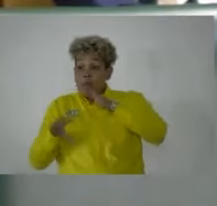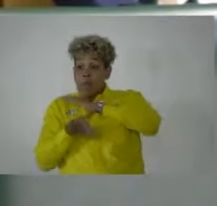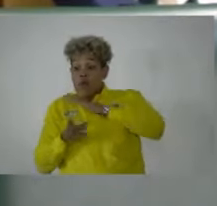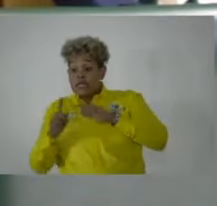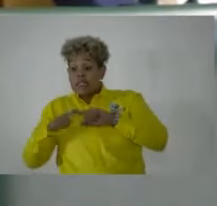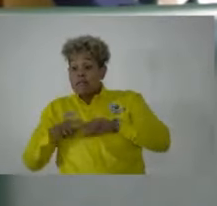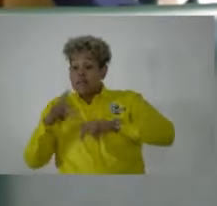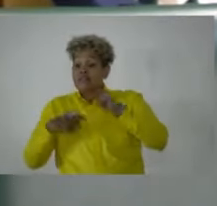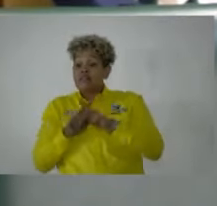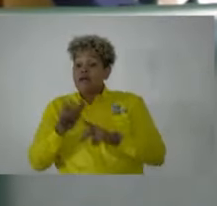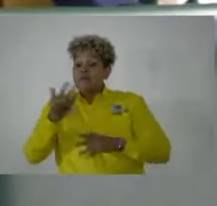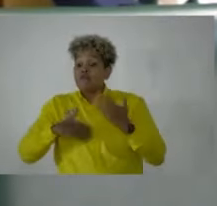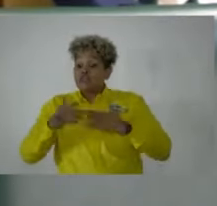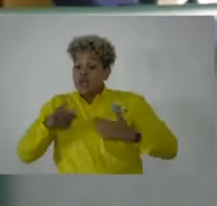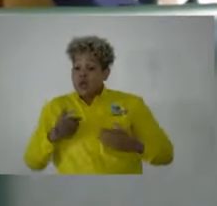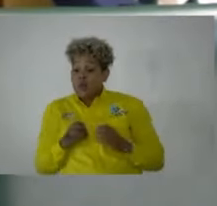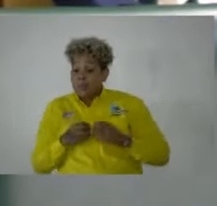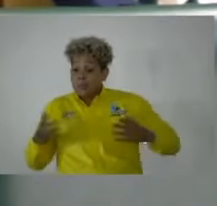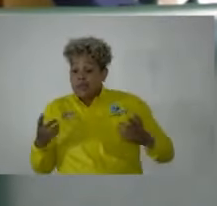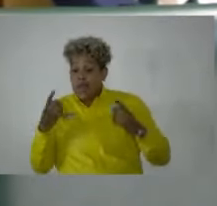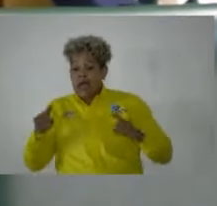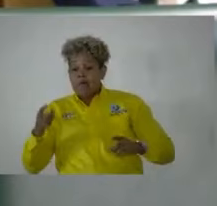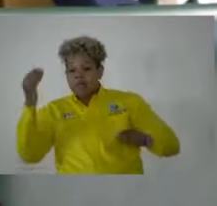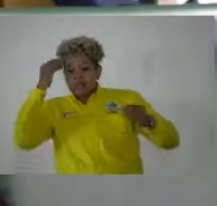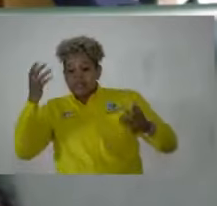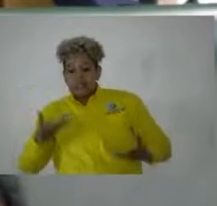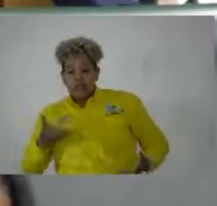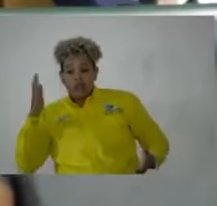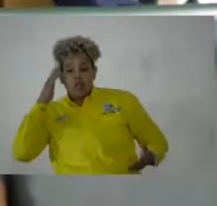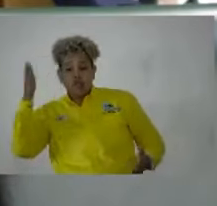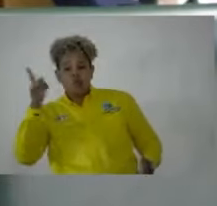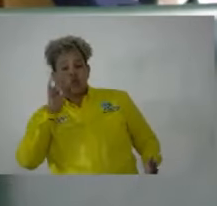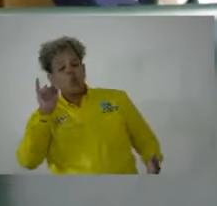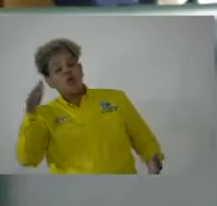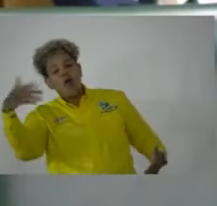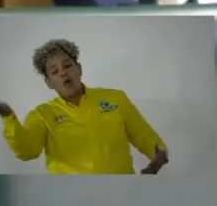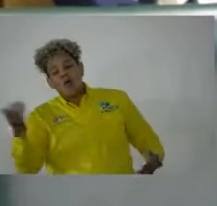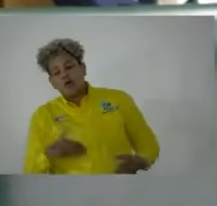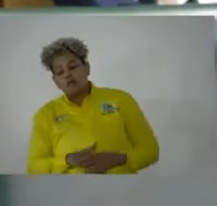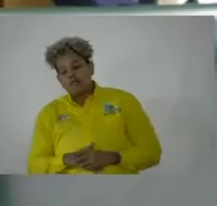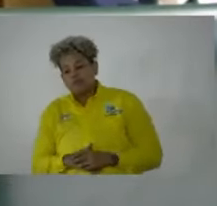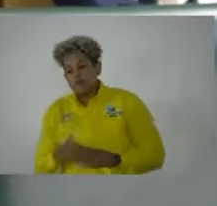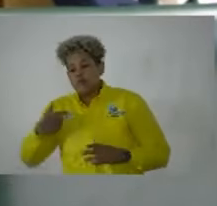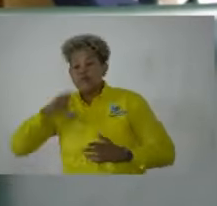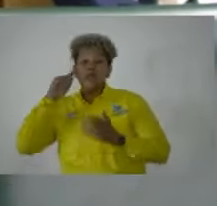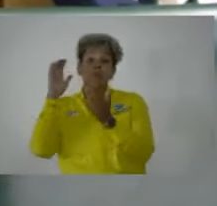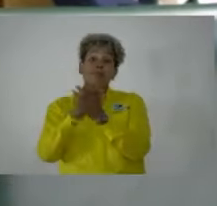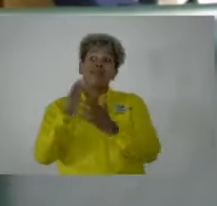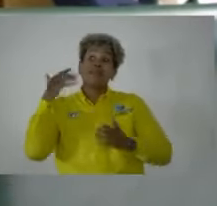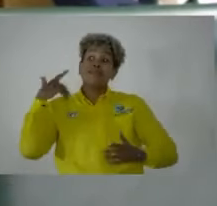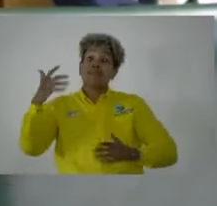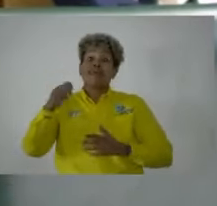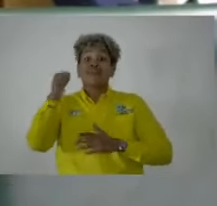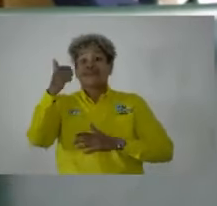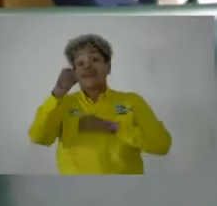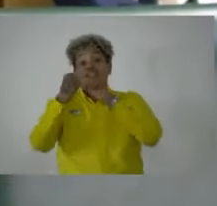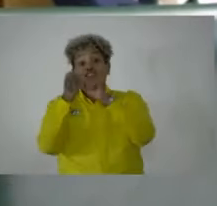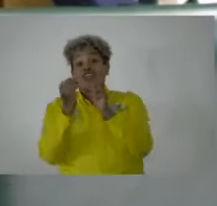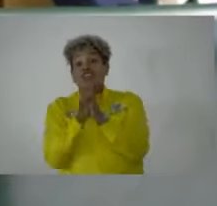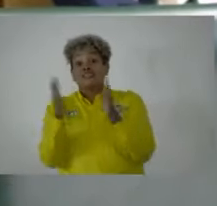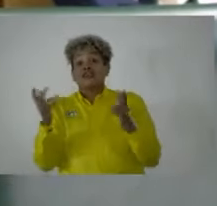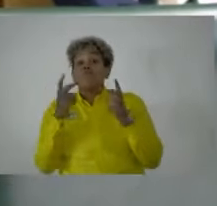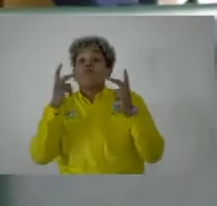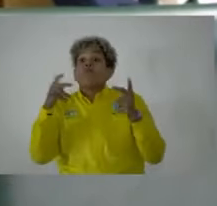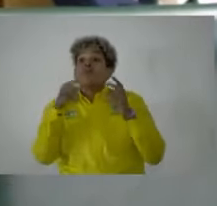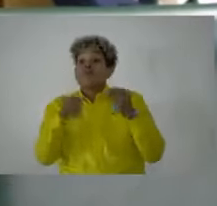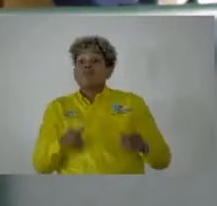the kind of society we're building, and it tells us what the future will look like. We believe that over the next decade, public